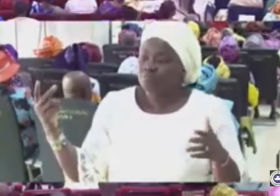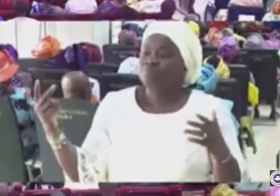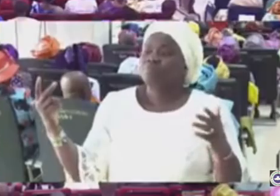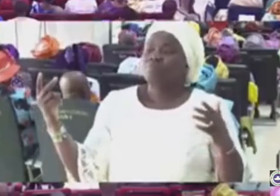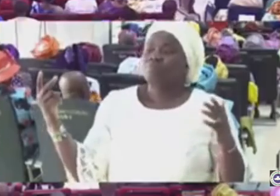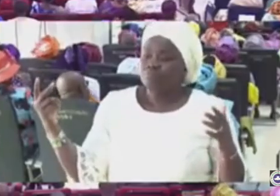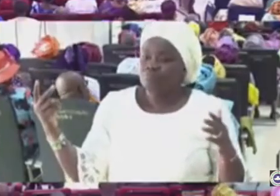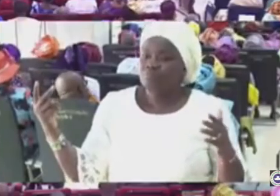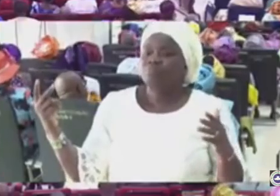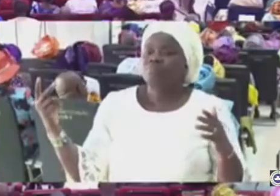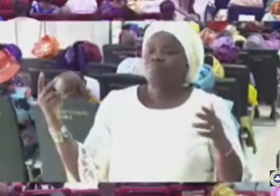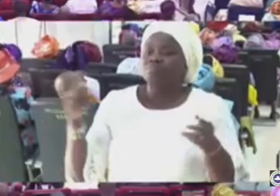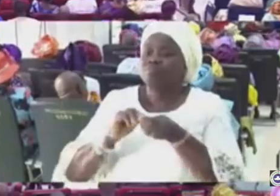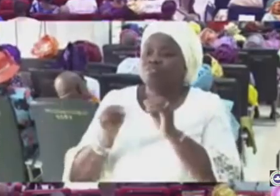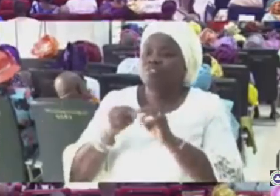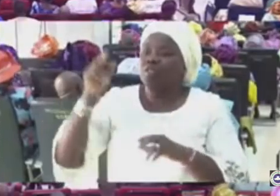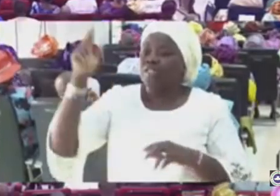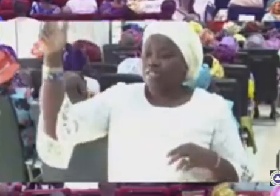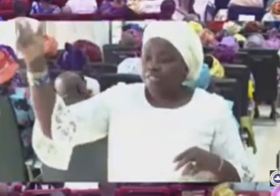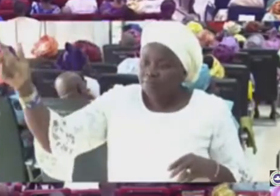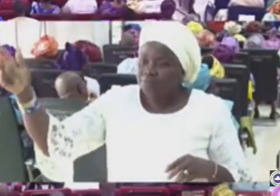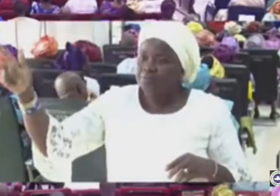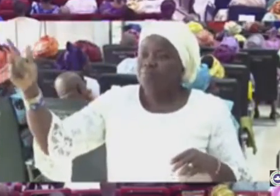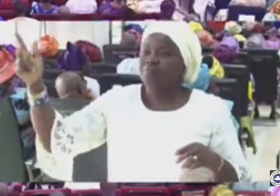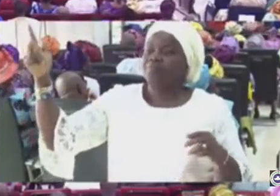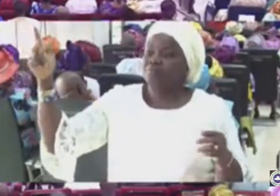you. 3.